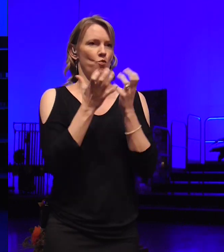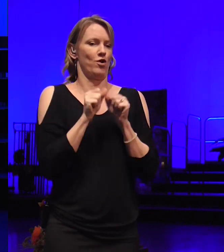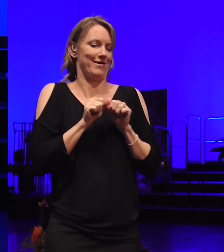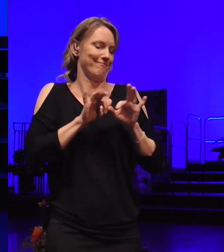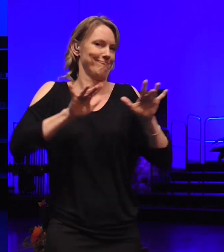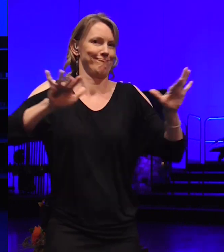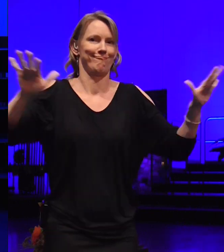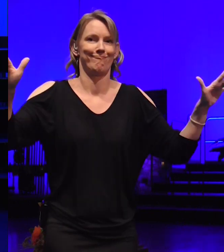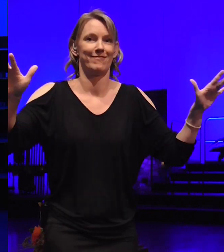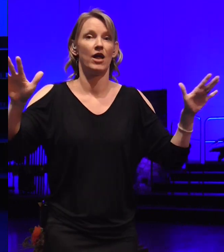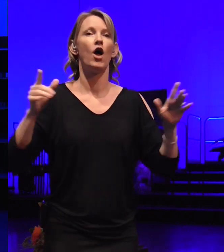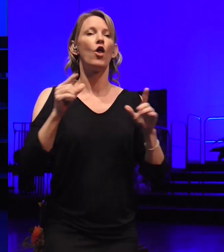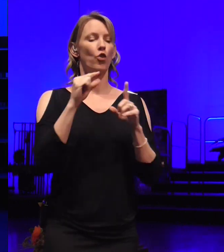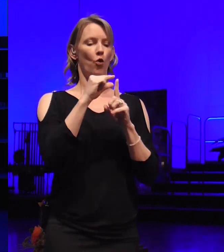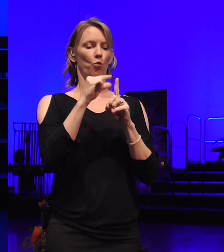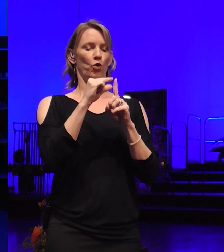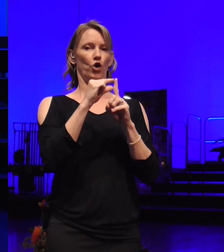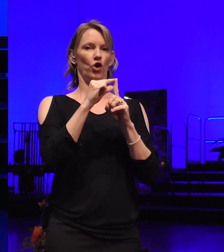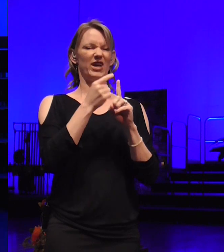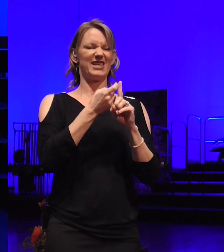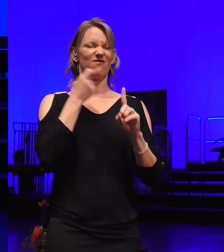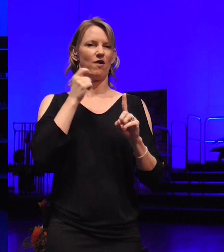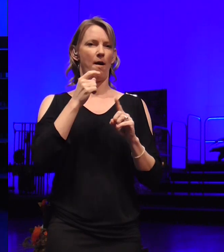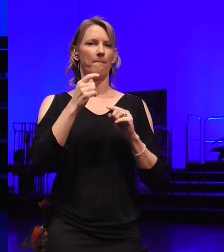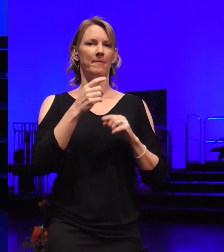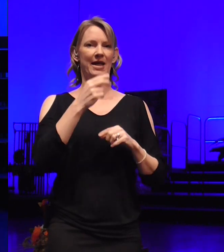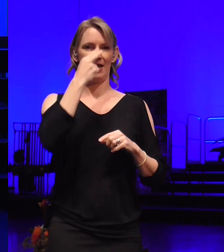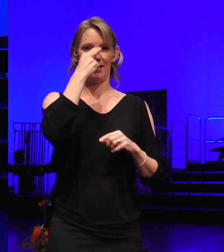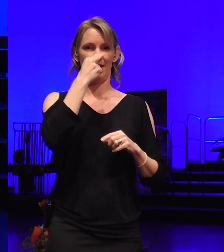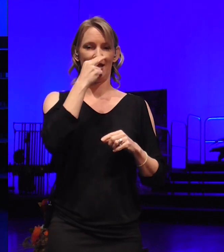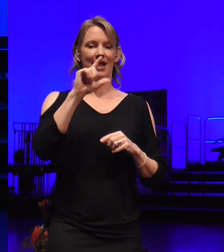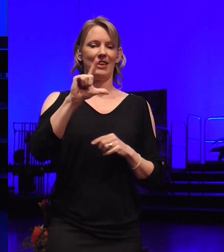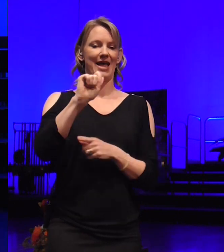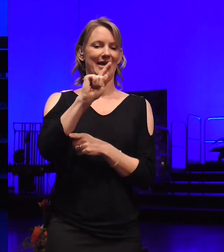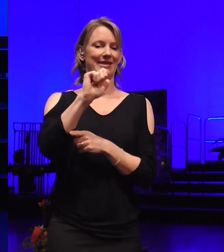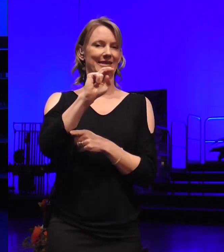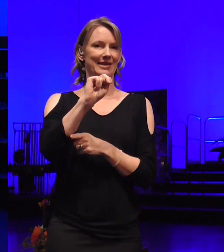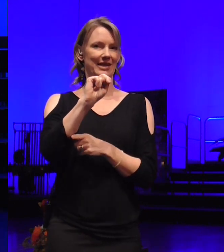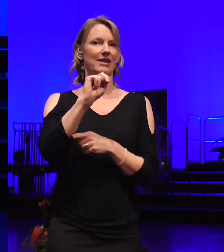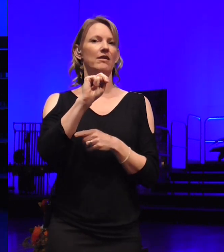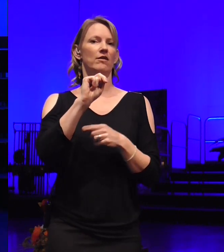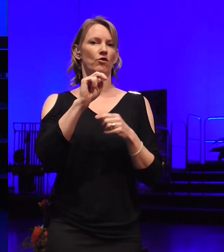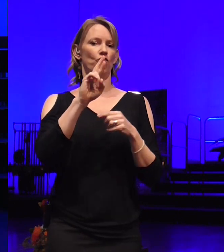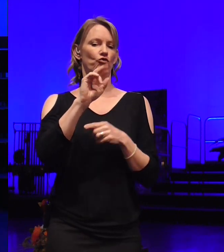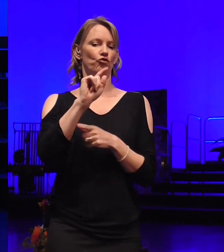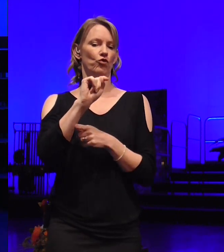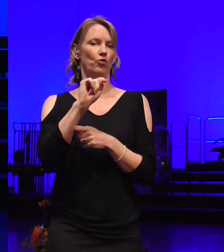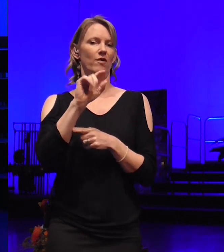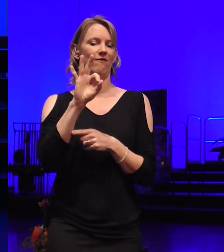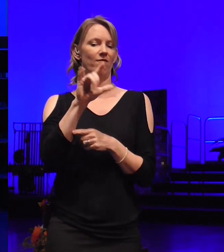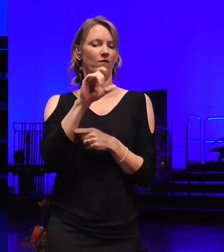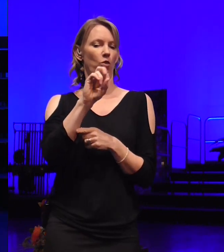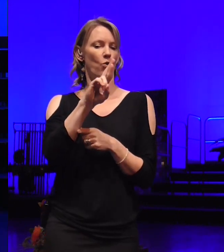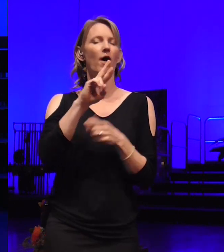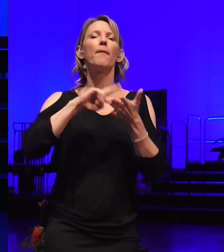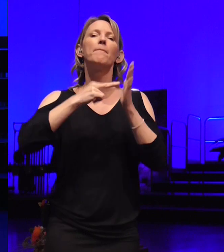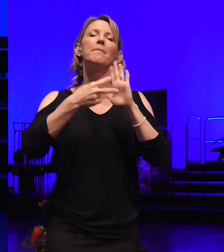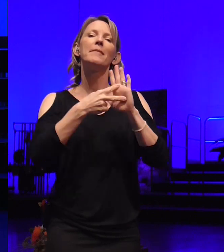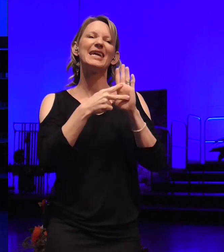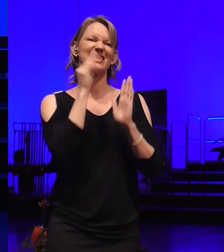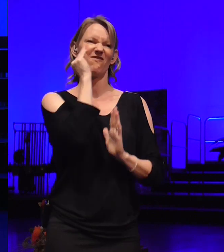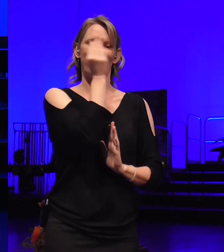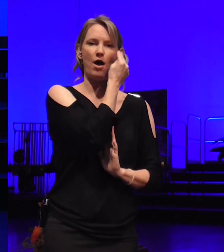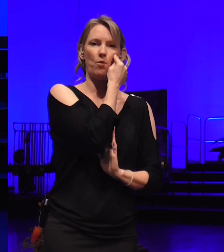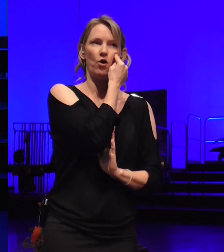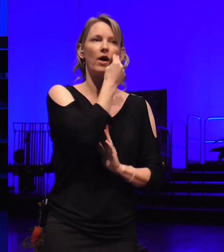world. The word comes from the Latin root flor, which means flower, and it means that